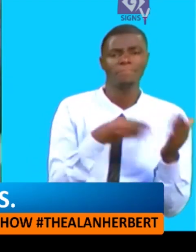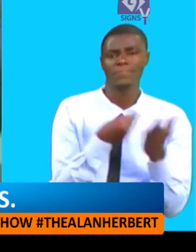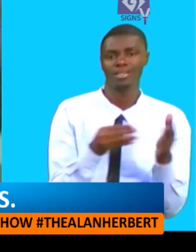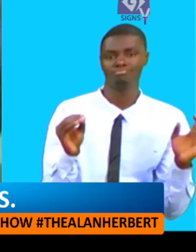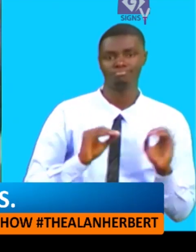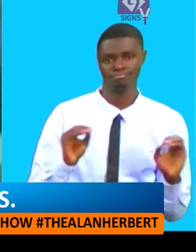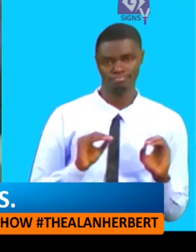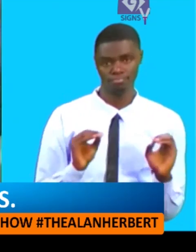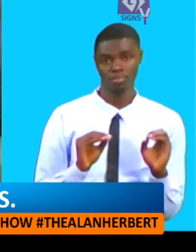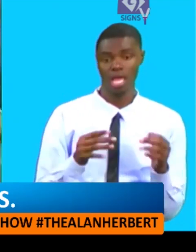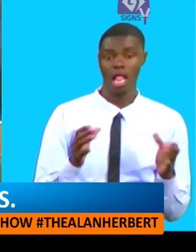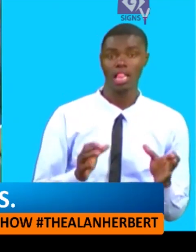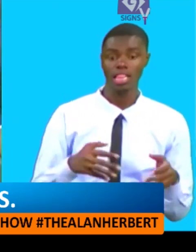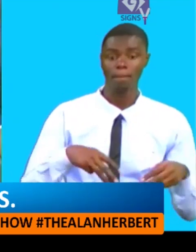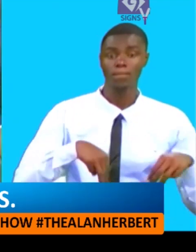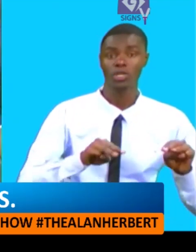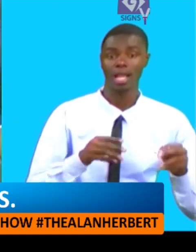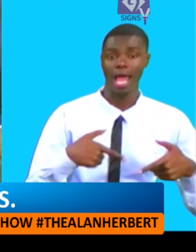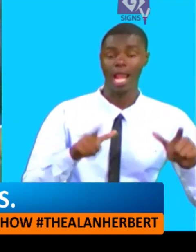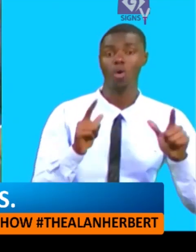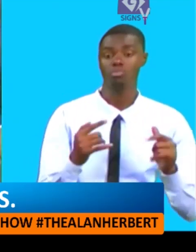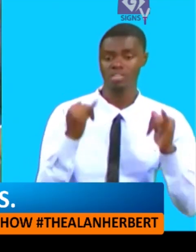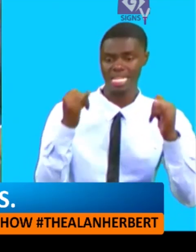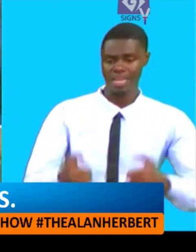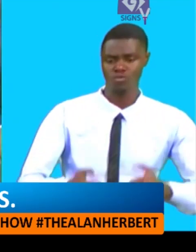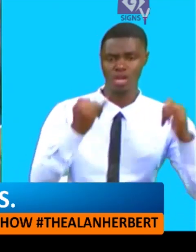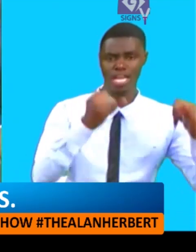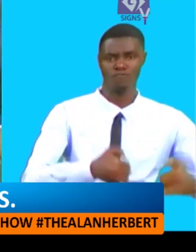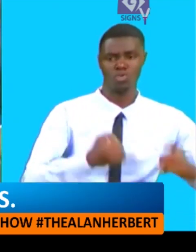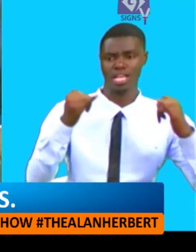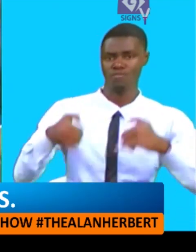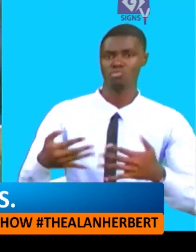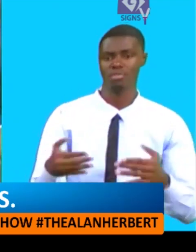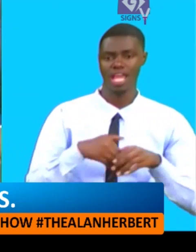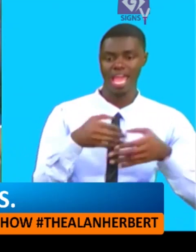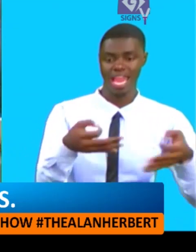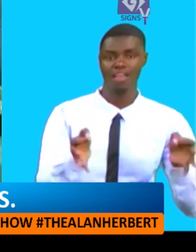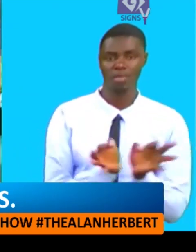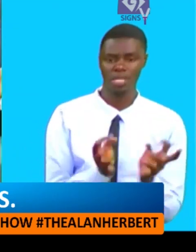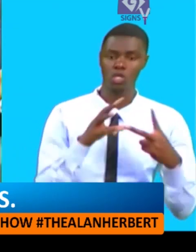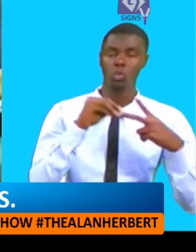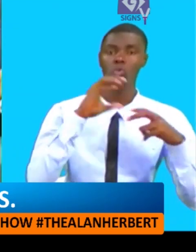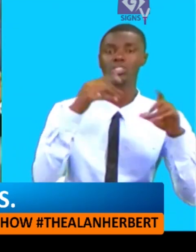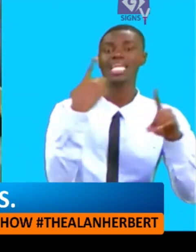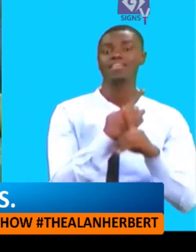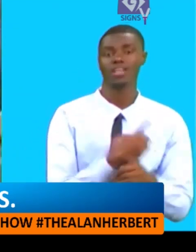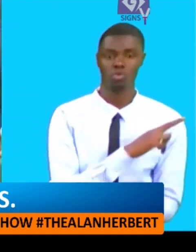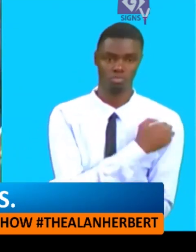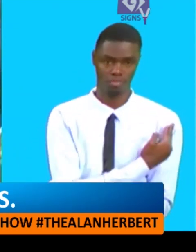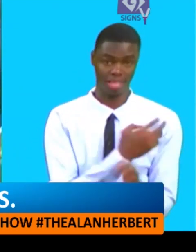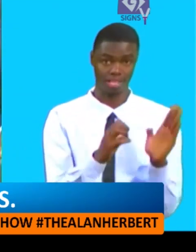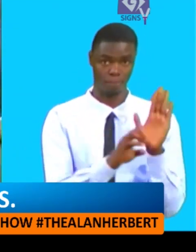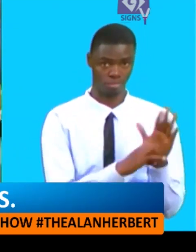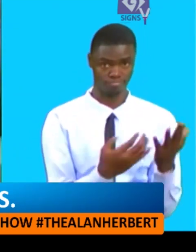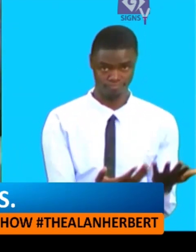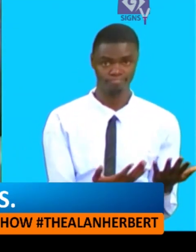And the model allows you, each and every individual in a family, to choose a different facility. So for example,